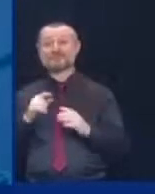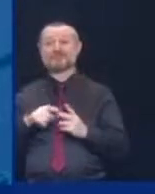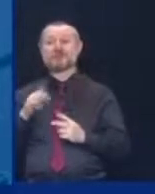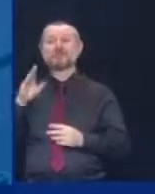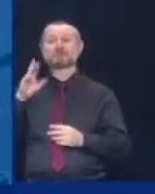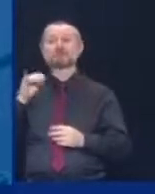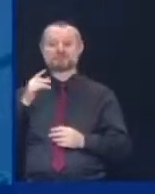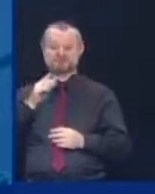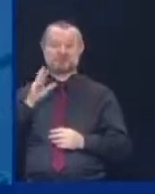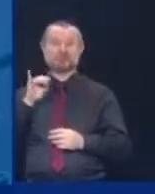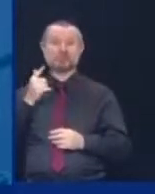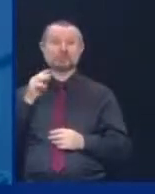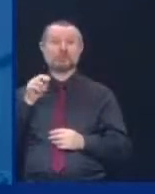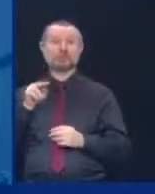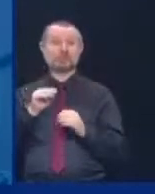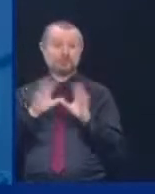zone.